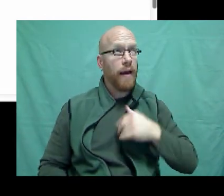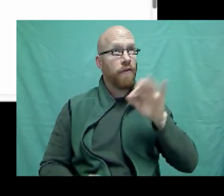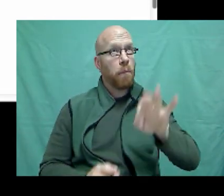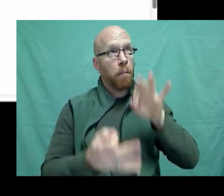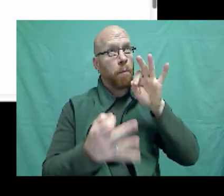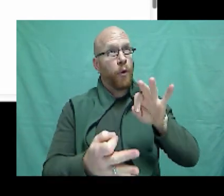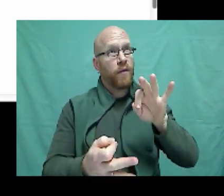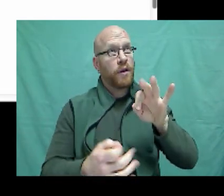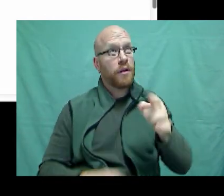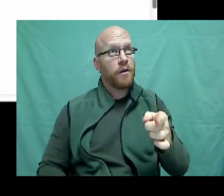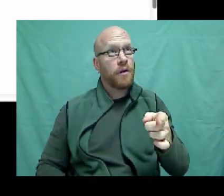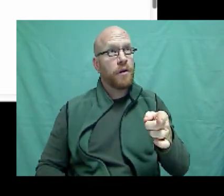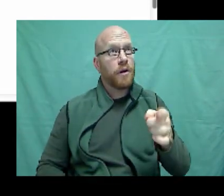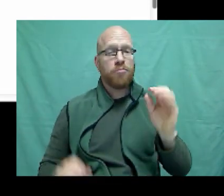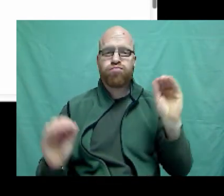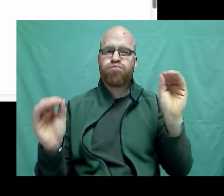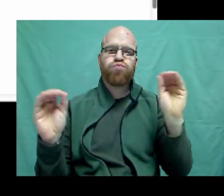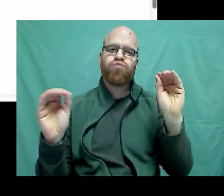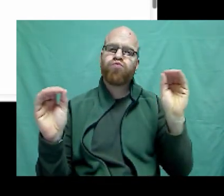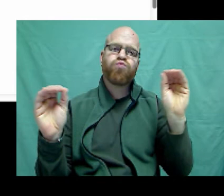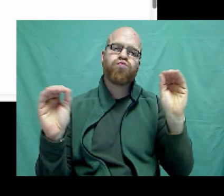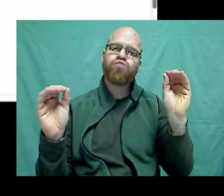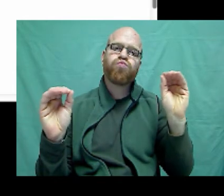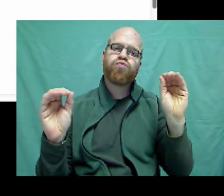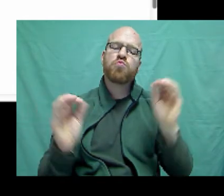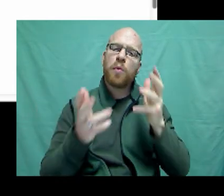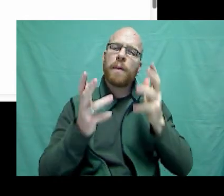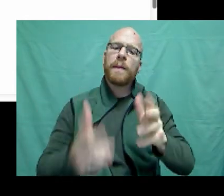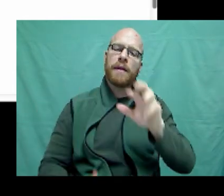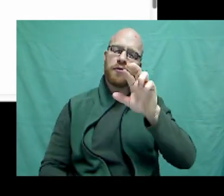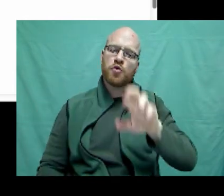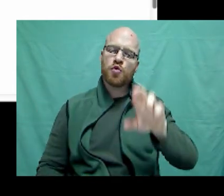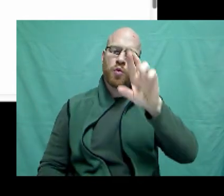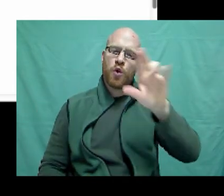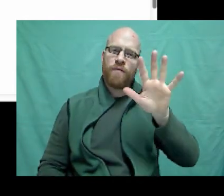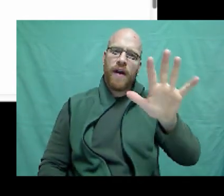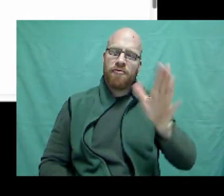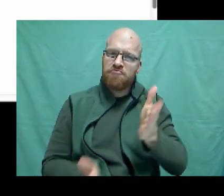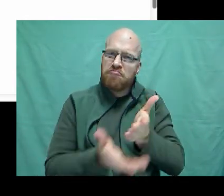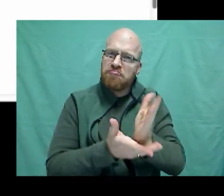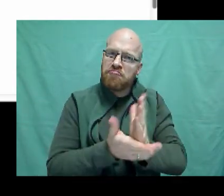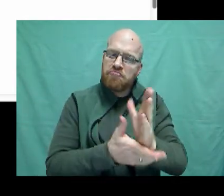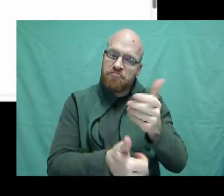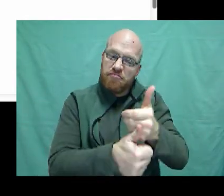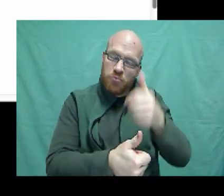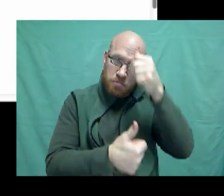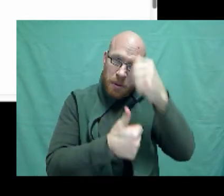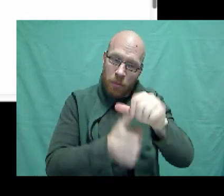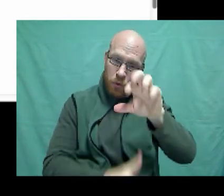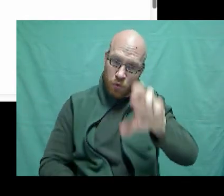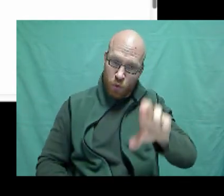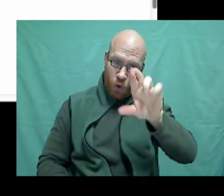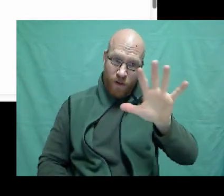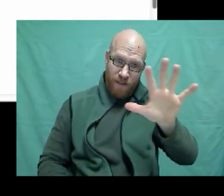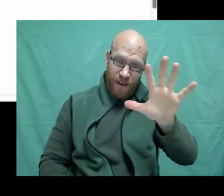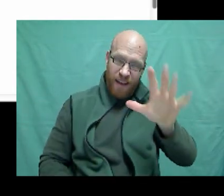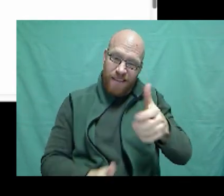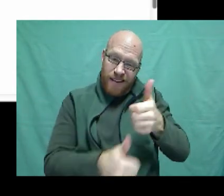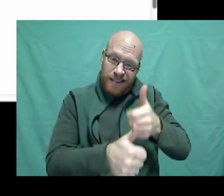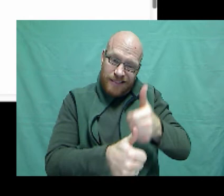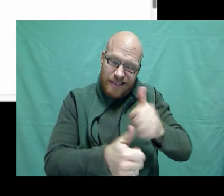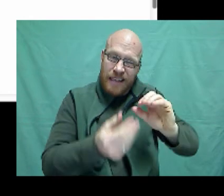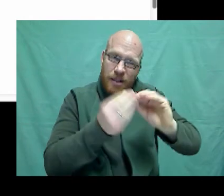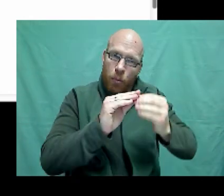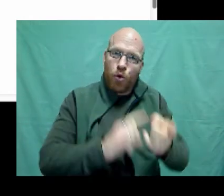Now, 5 is not a perfect square, nor can you simplify it. So you leave it as square root of 5. Remember, square root of 5 is